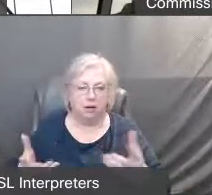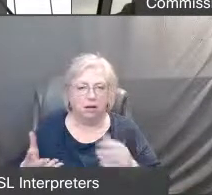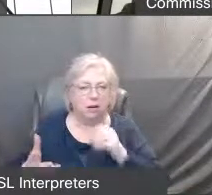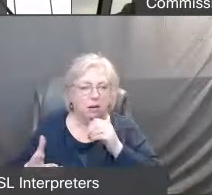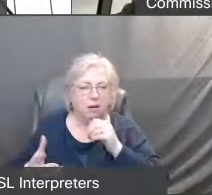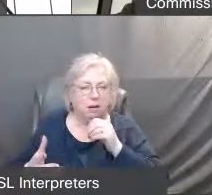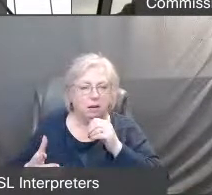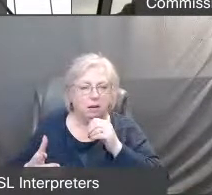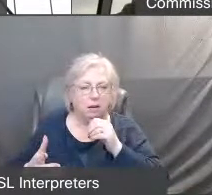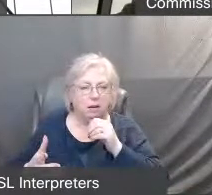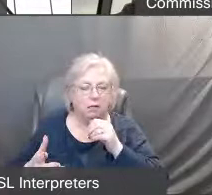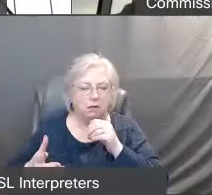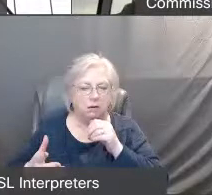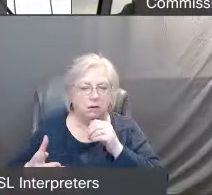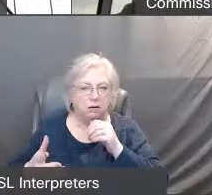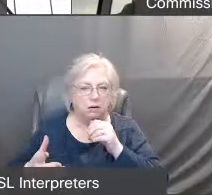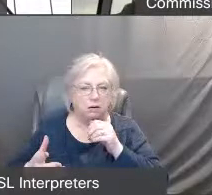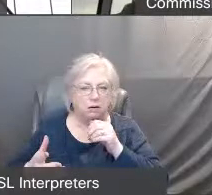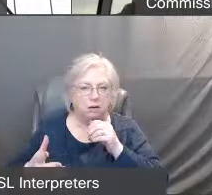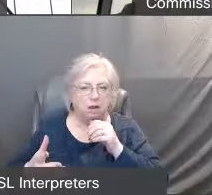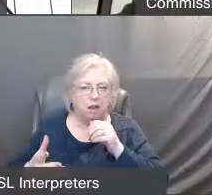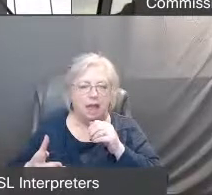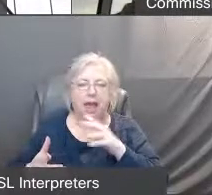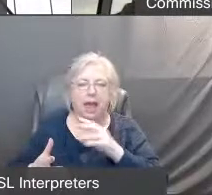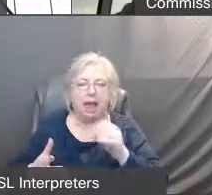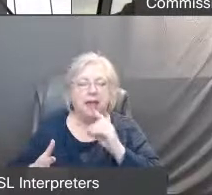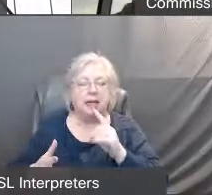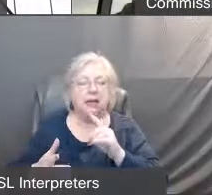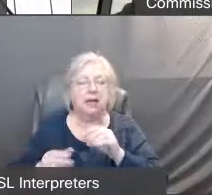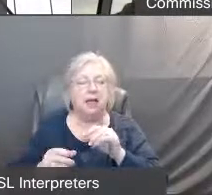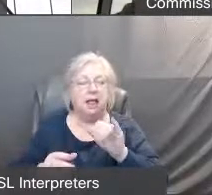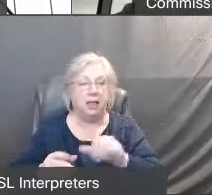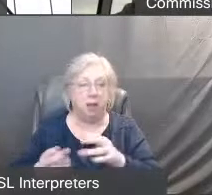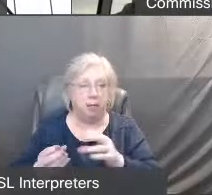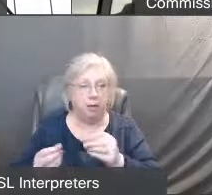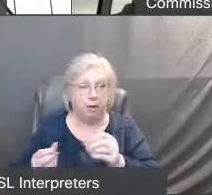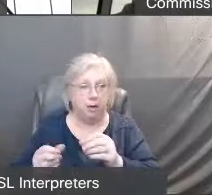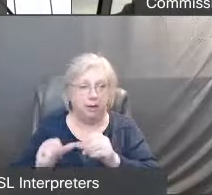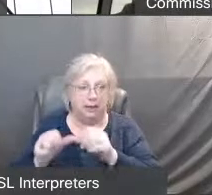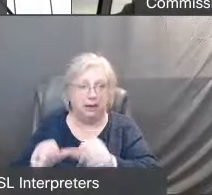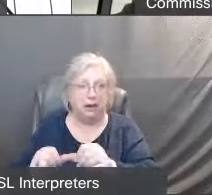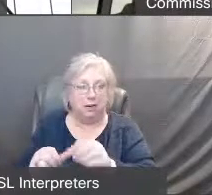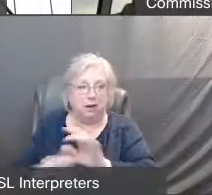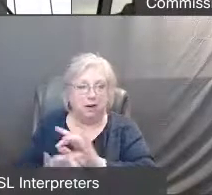favorable to the neighborhood to have that property vacant. So, thanks.